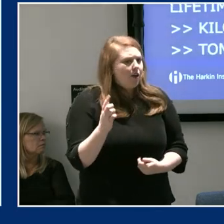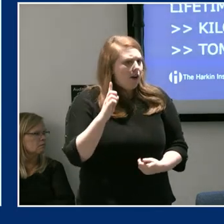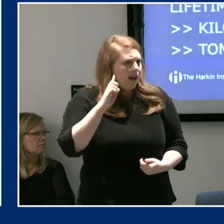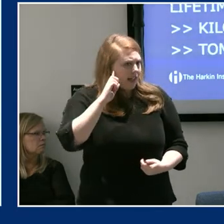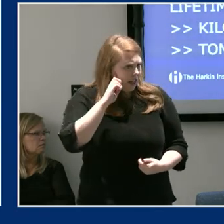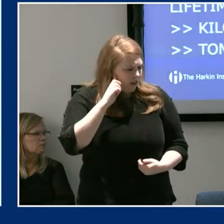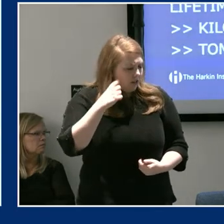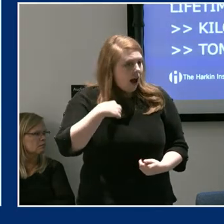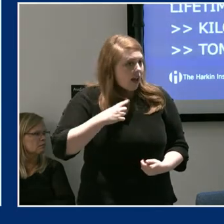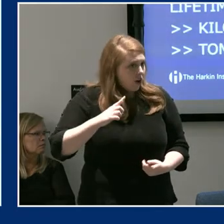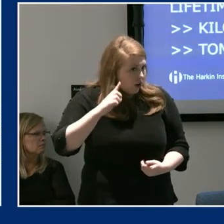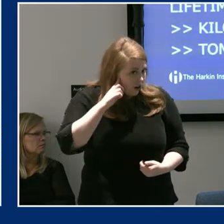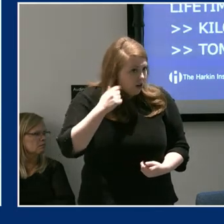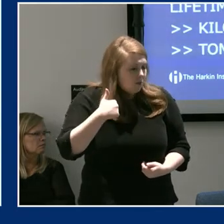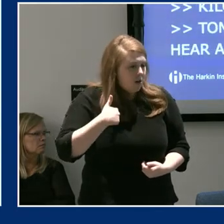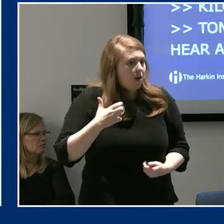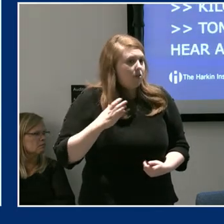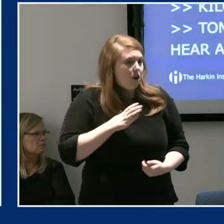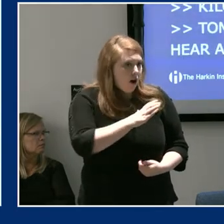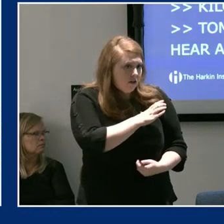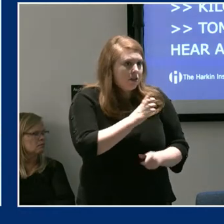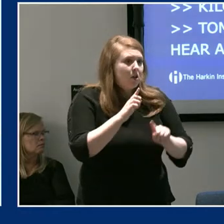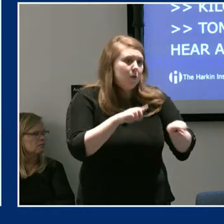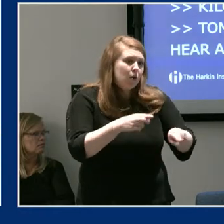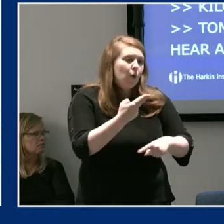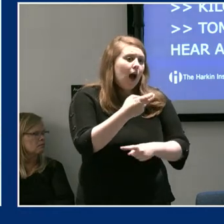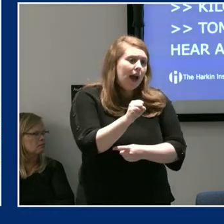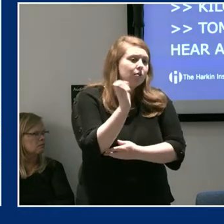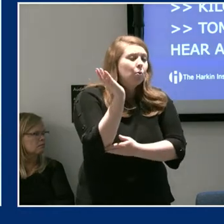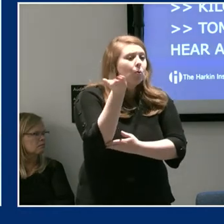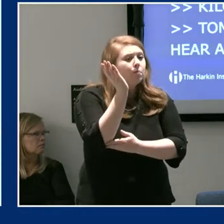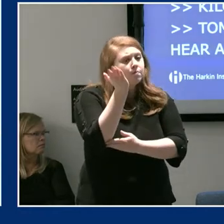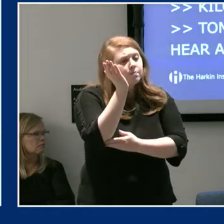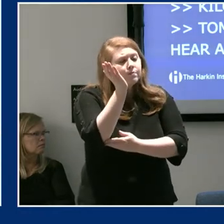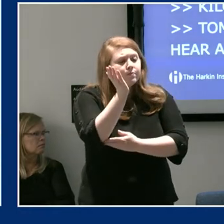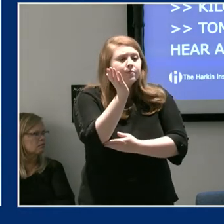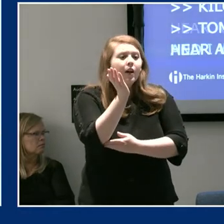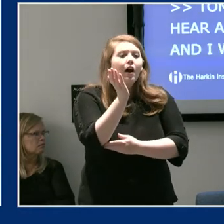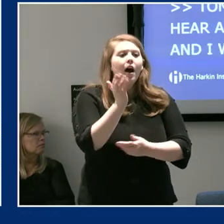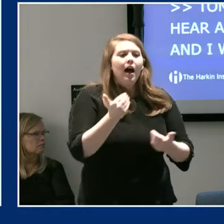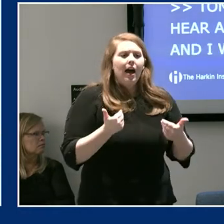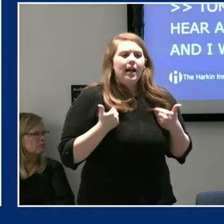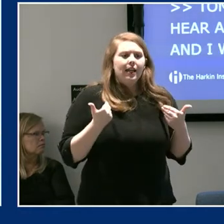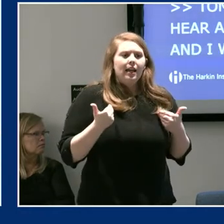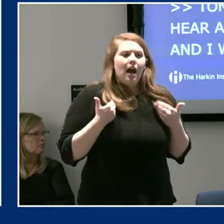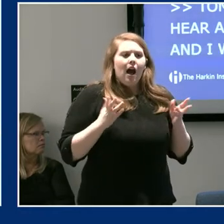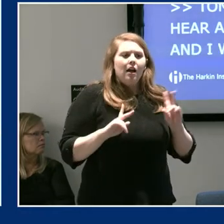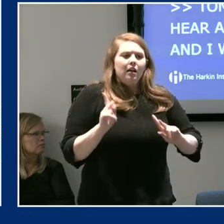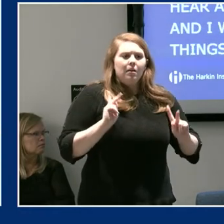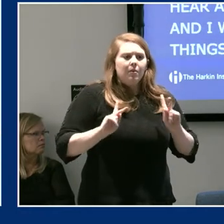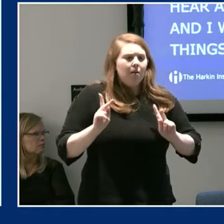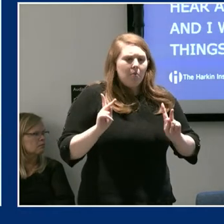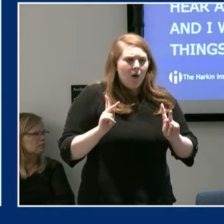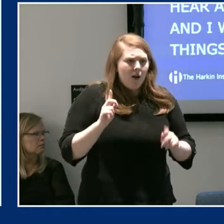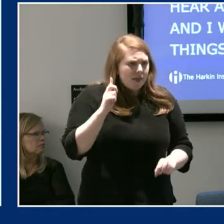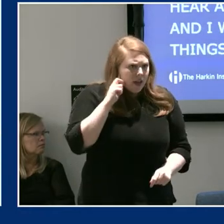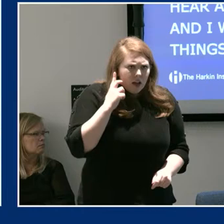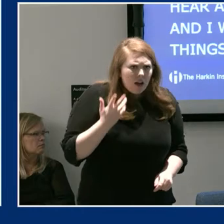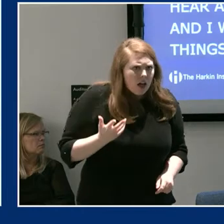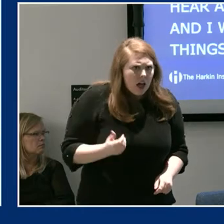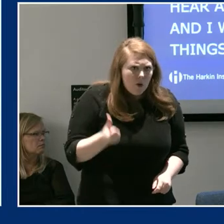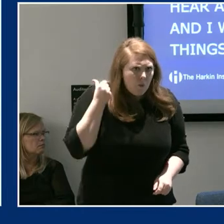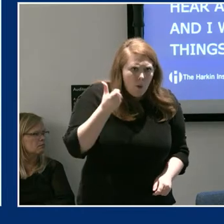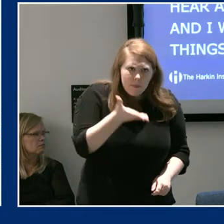in public office and I would be speaking at high schools and things like that, that younger people, they don't think it's going to be there for them,